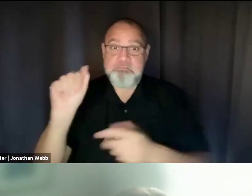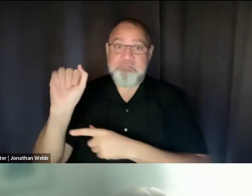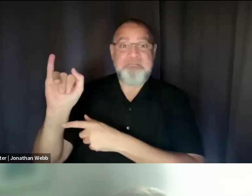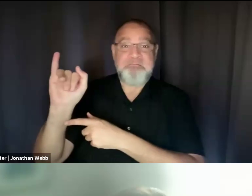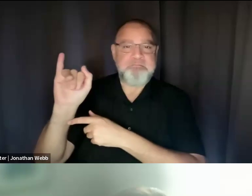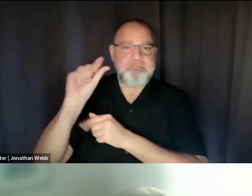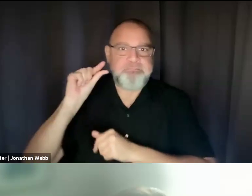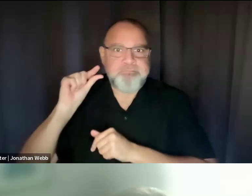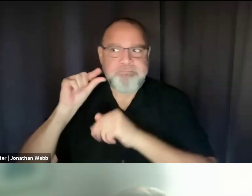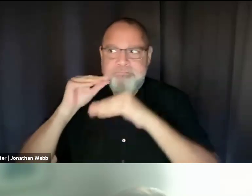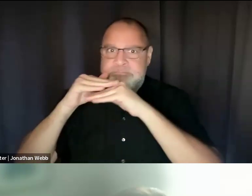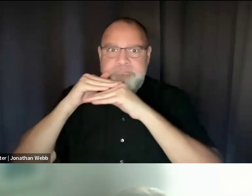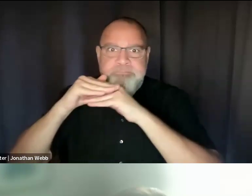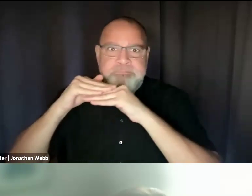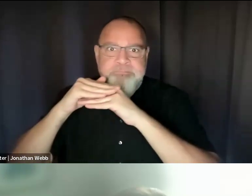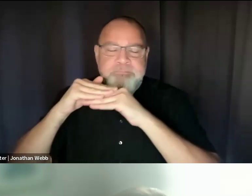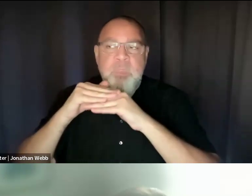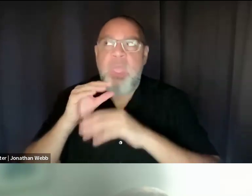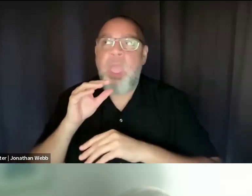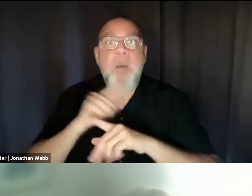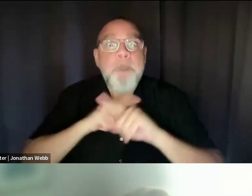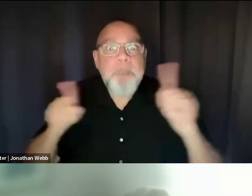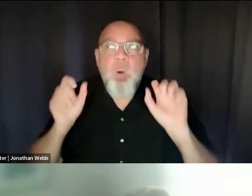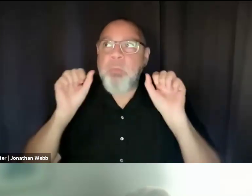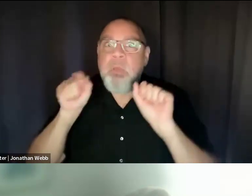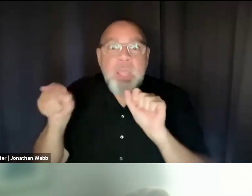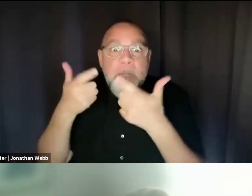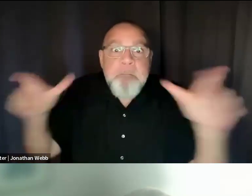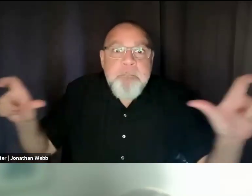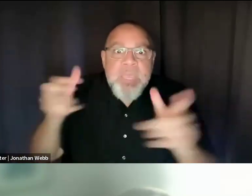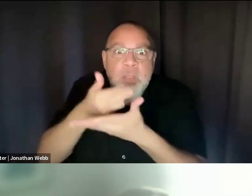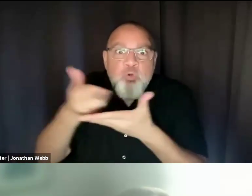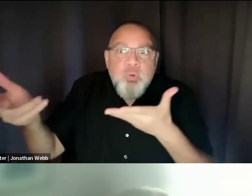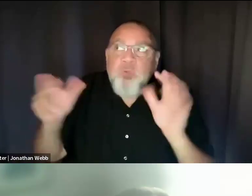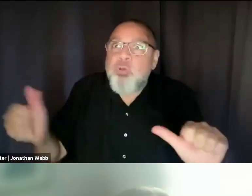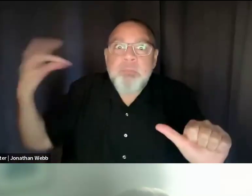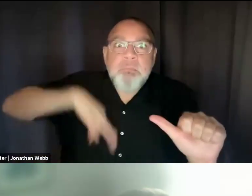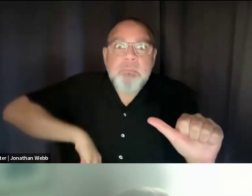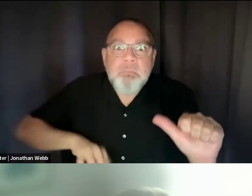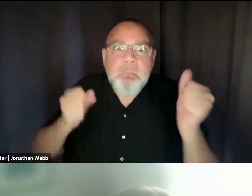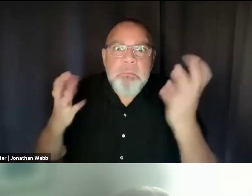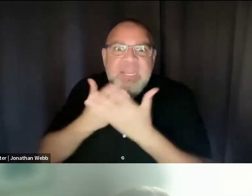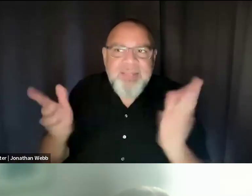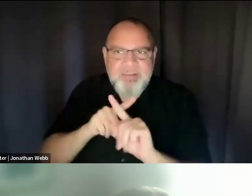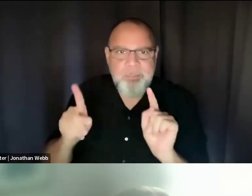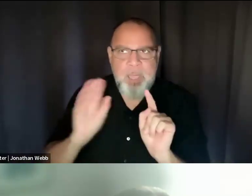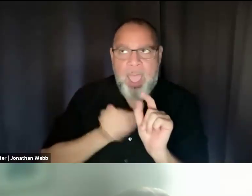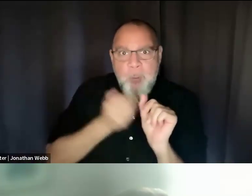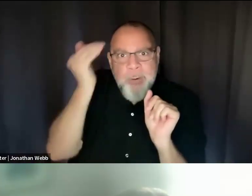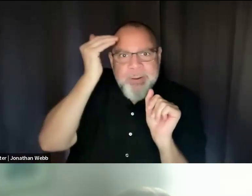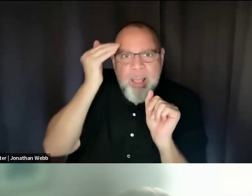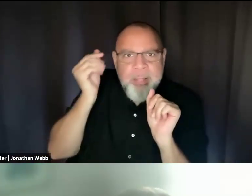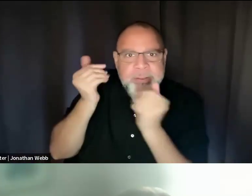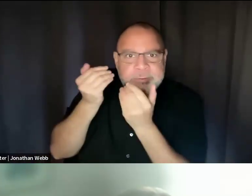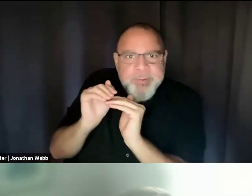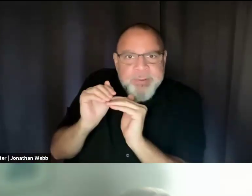there that we can utilize this resource for. And I kind of alluded to it in my question, but I looked in the article that was